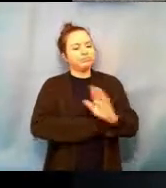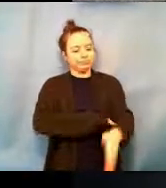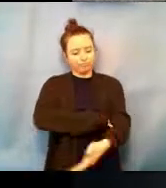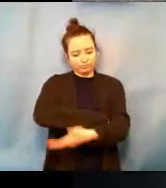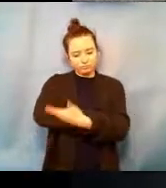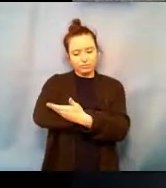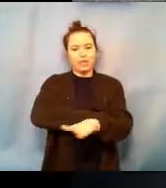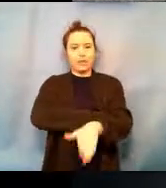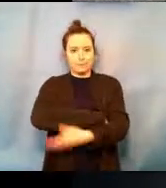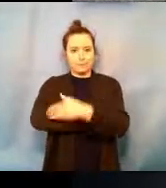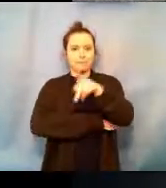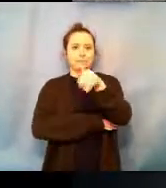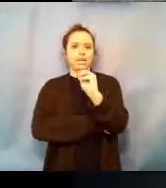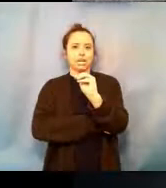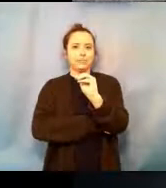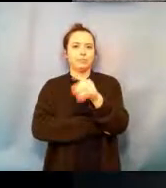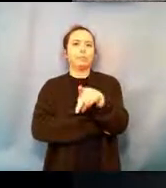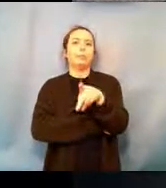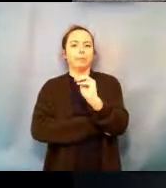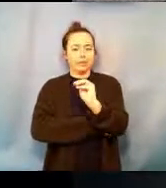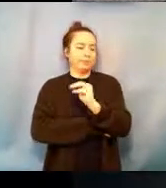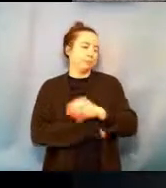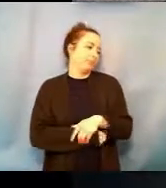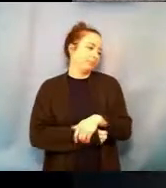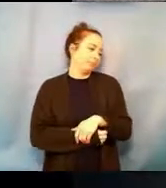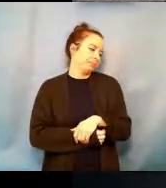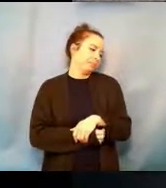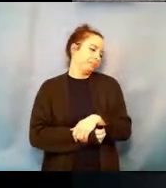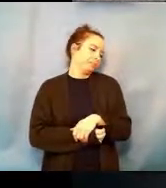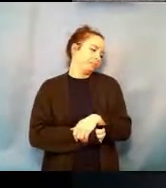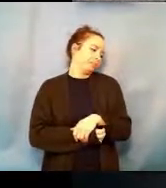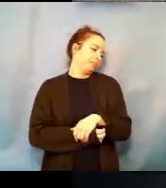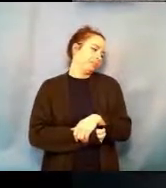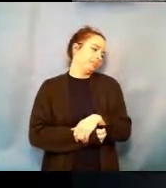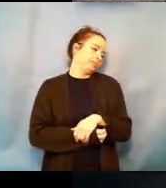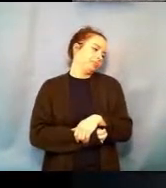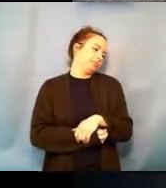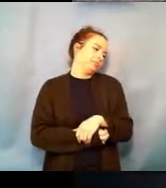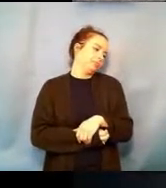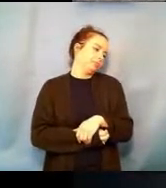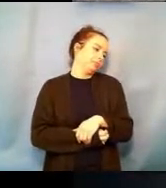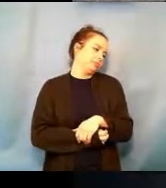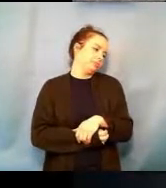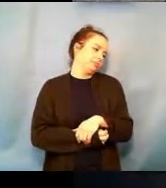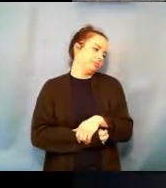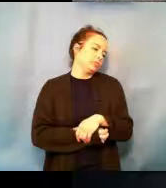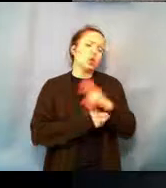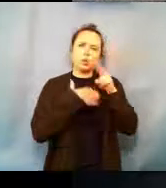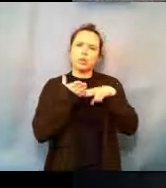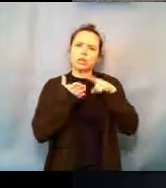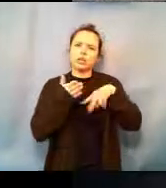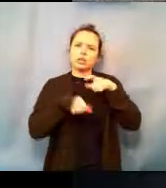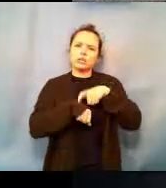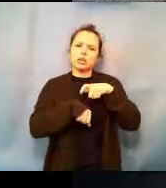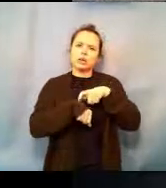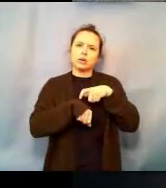Good, we go to bed at night when we're dreaming. All right, when are we doing reading? Are we